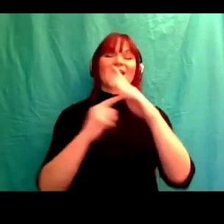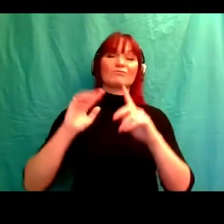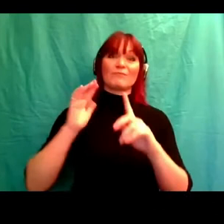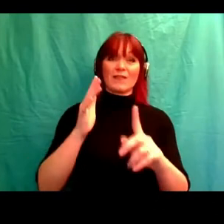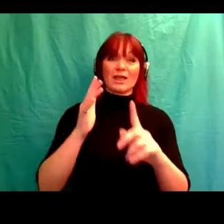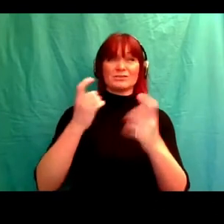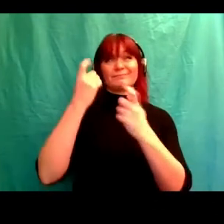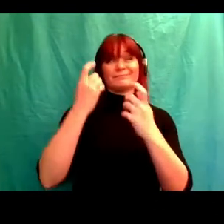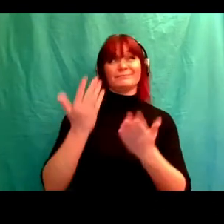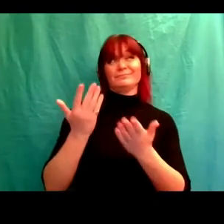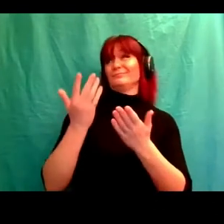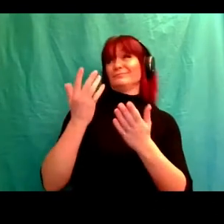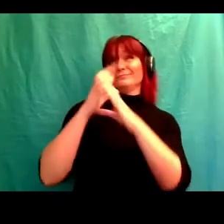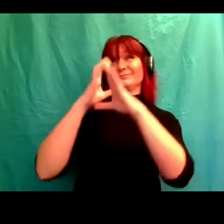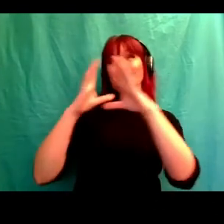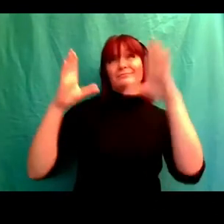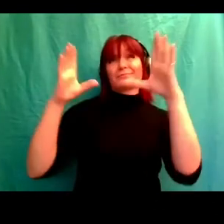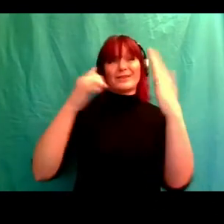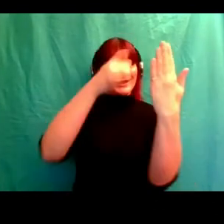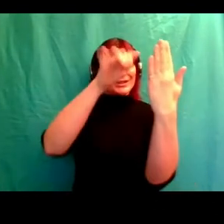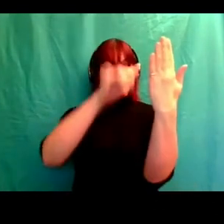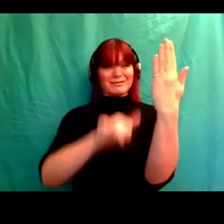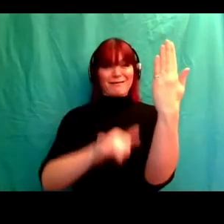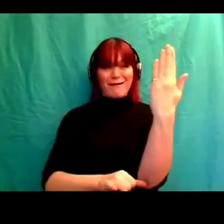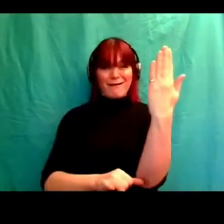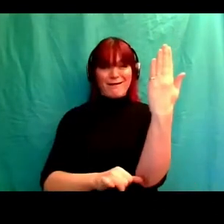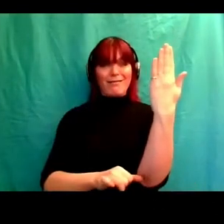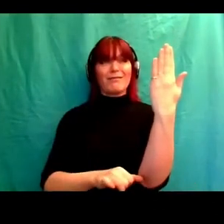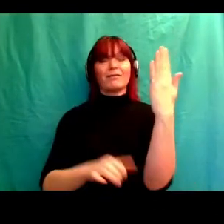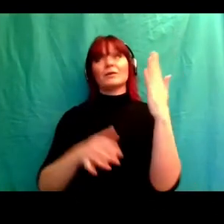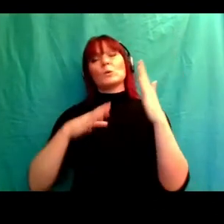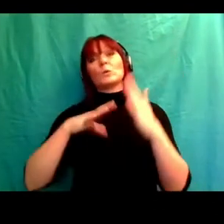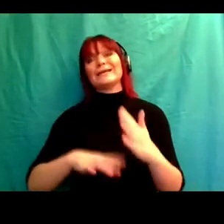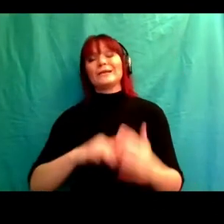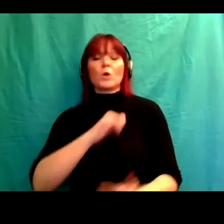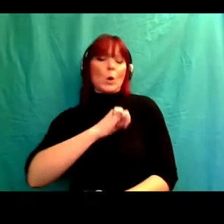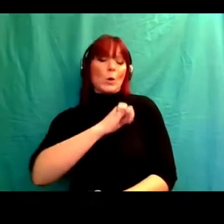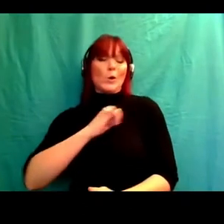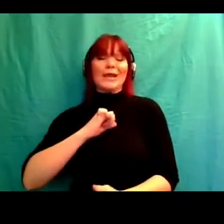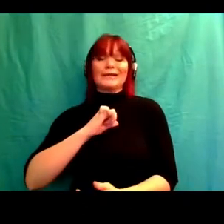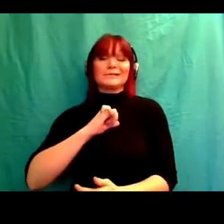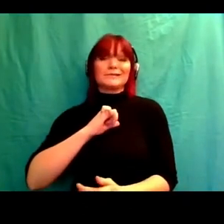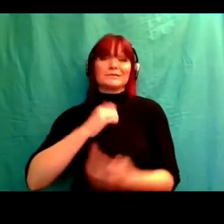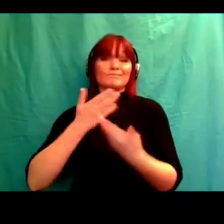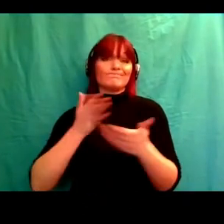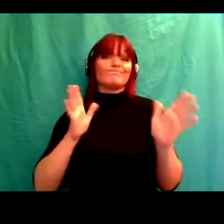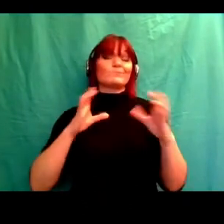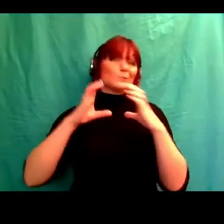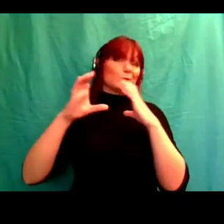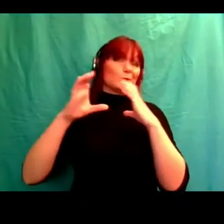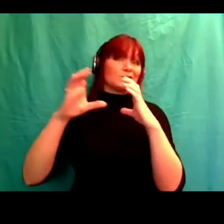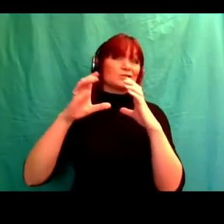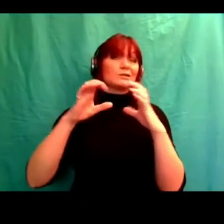sheer size of the agenda, is that actually we're going to have a really honest conversation between politicians, national leaders